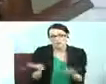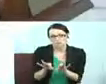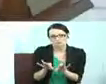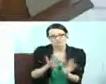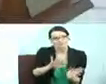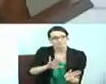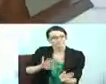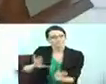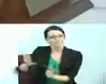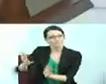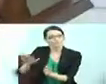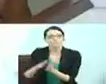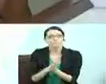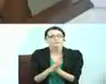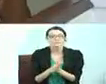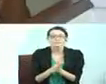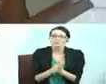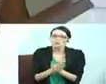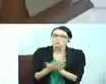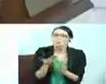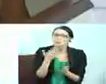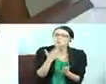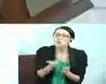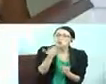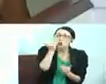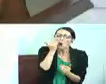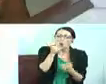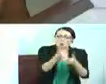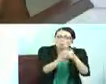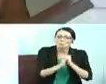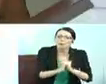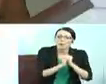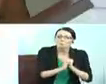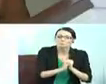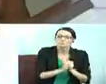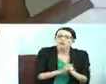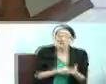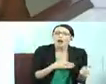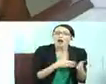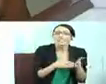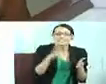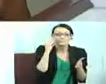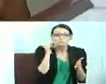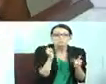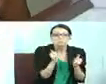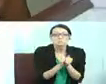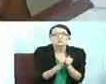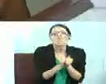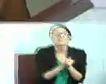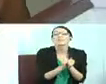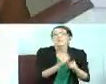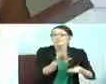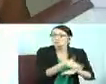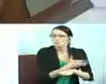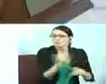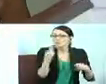There's a widely known prayer that is often set to music. We call it the Lord's